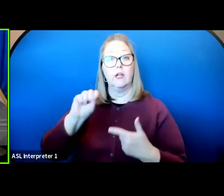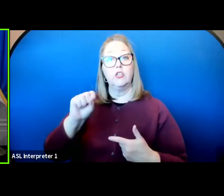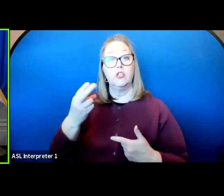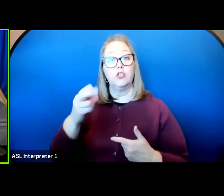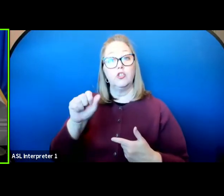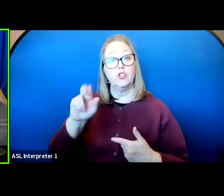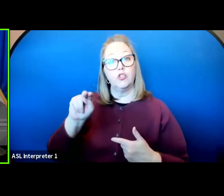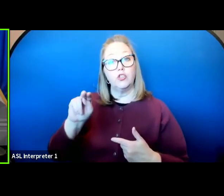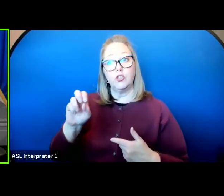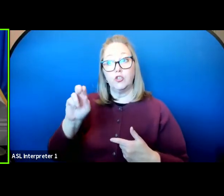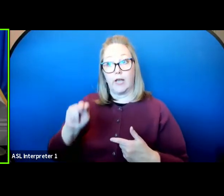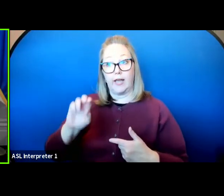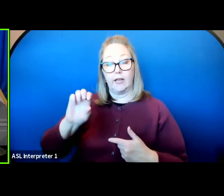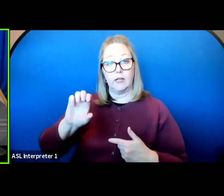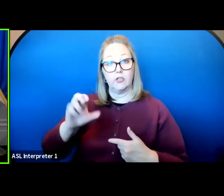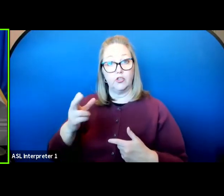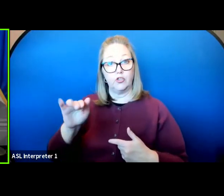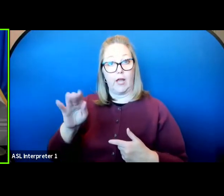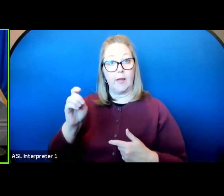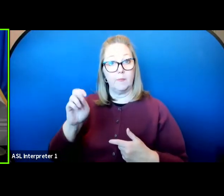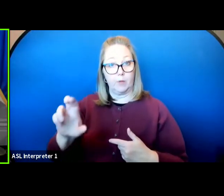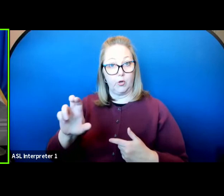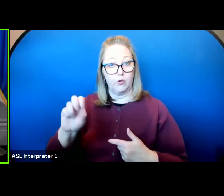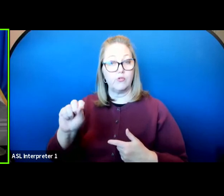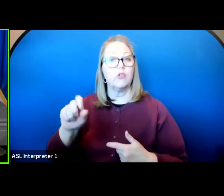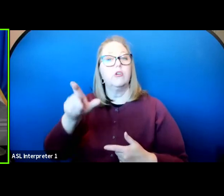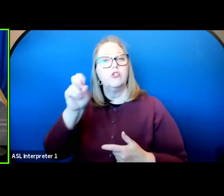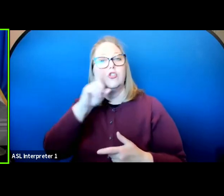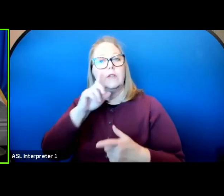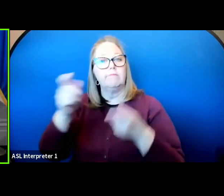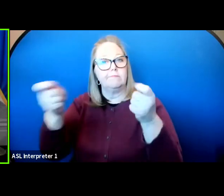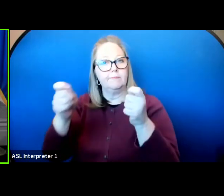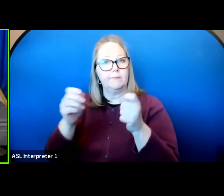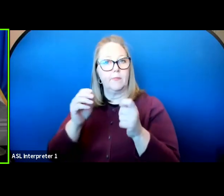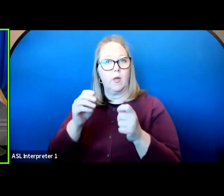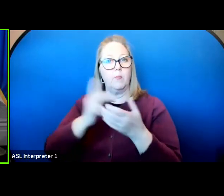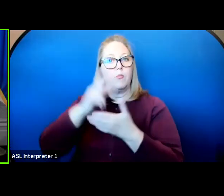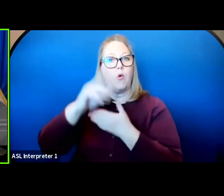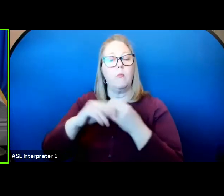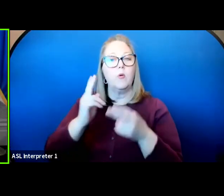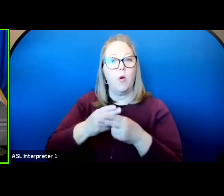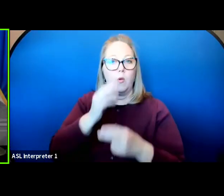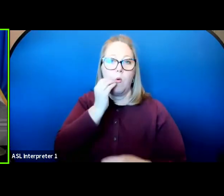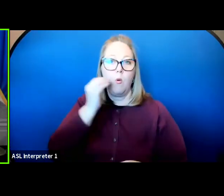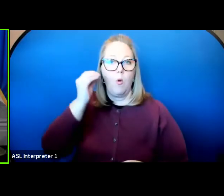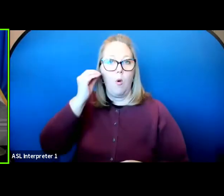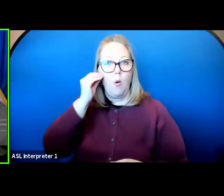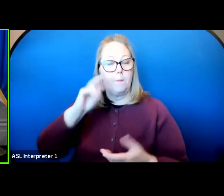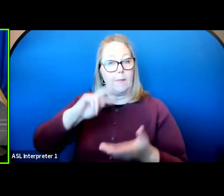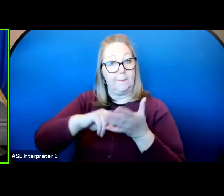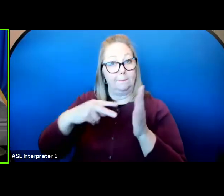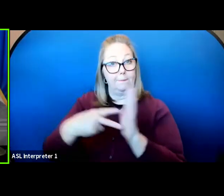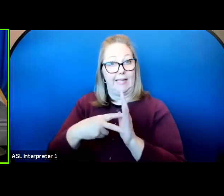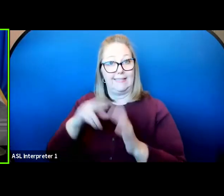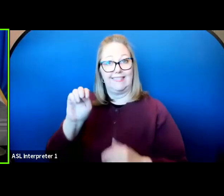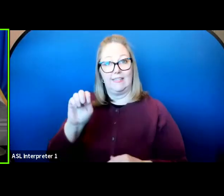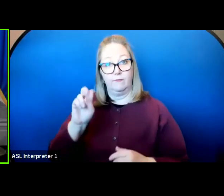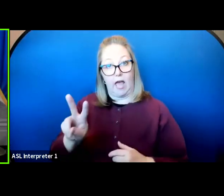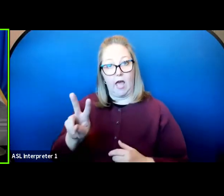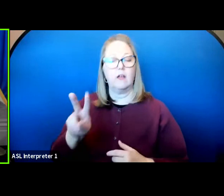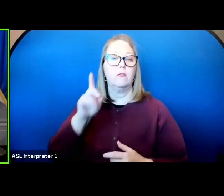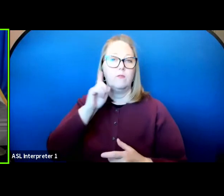will hear from Assembly Speaker Jason Frierson and Senate Majority Leader Nicole Cannizzaro about ongoing work in the